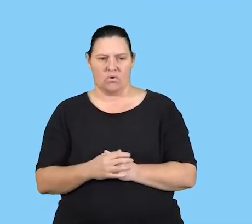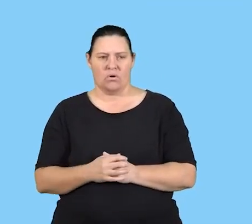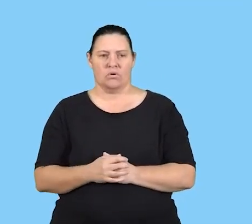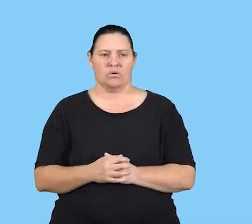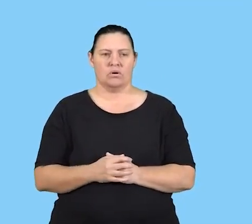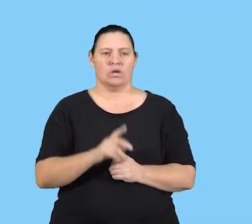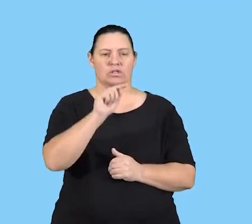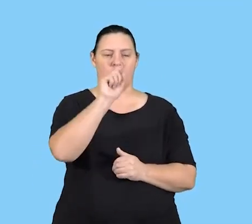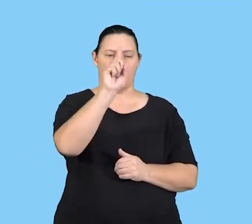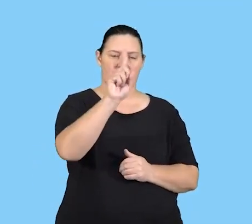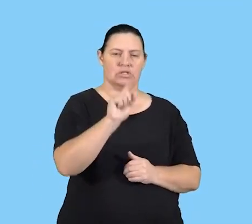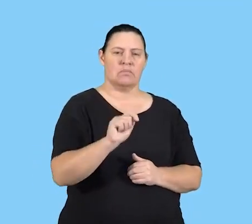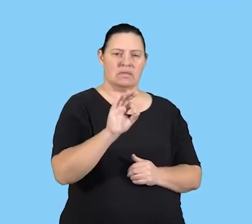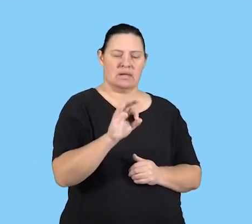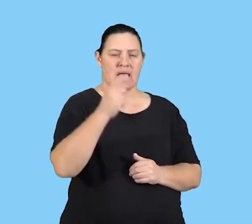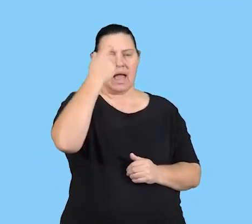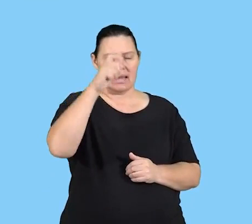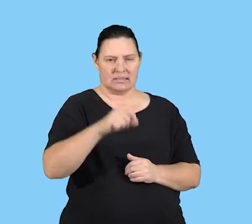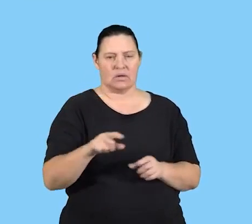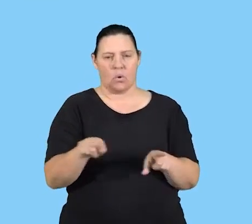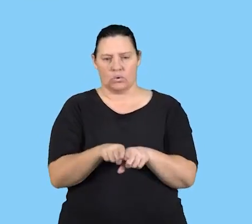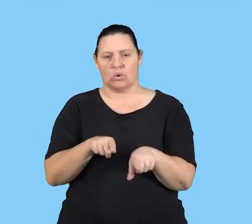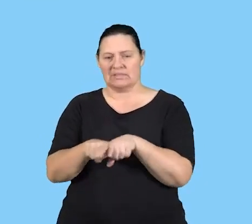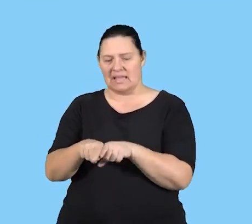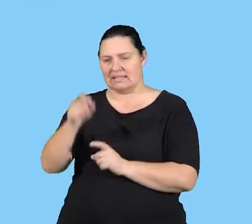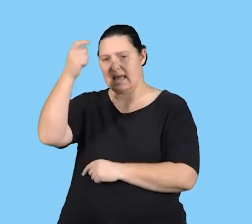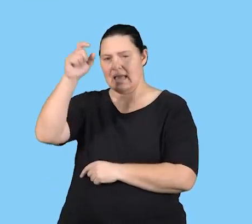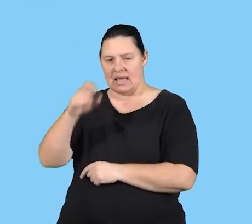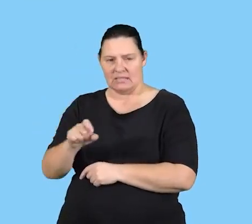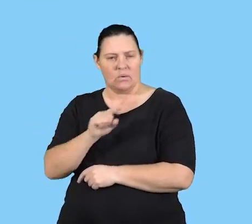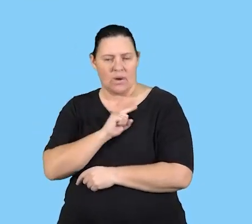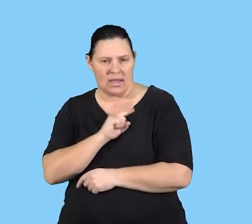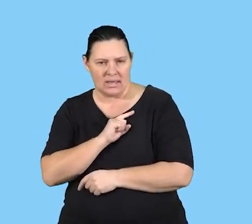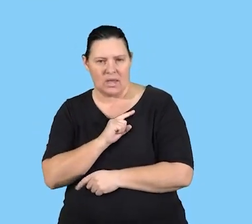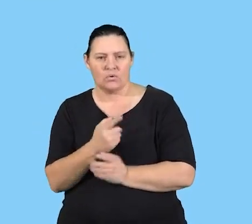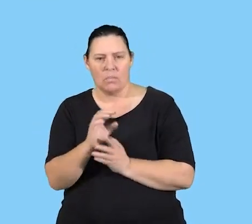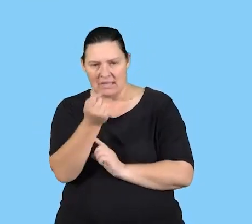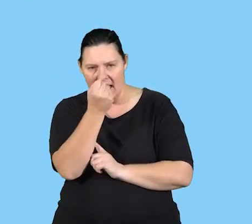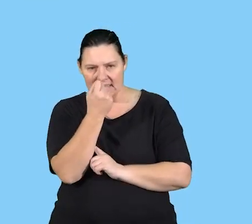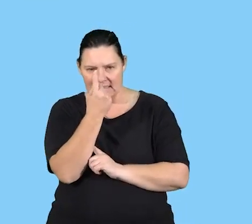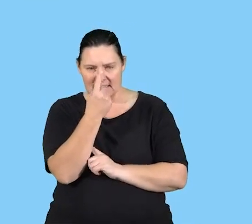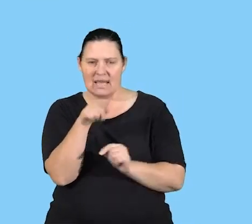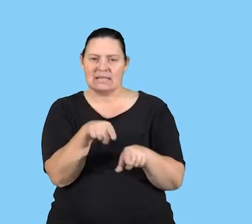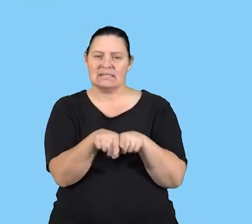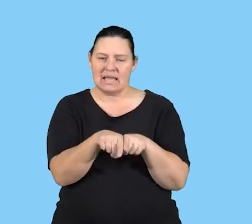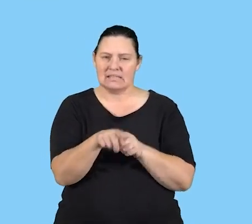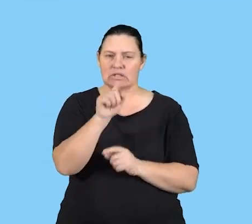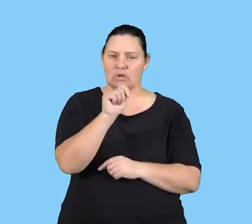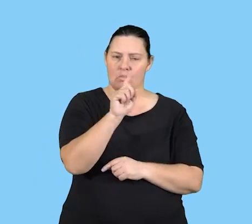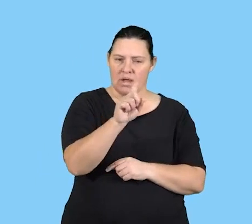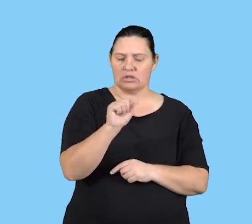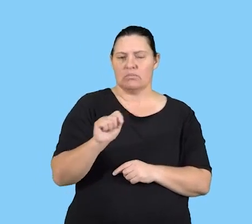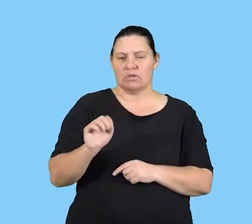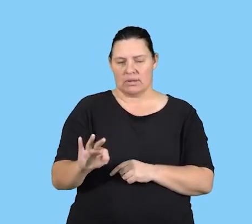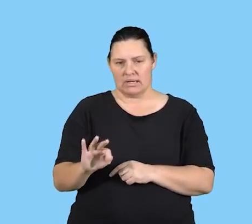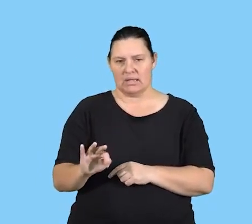highlighted term 1 and term 3 and also highlighted the test. It is because you have to understand that the test for term 1 and term